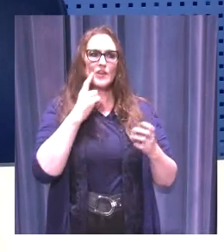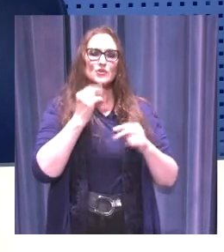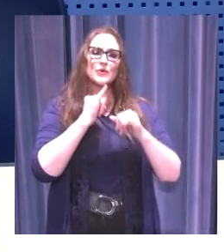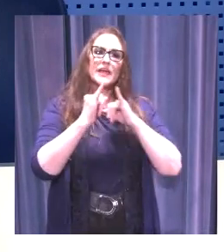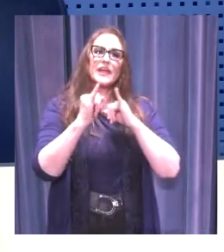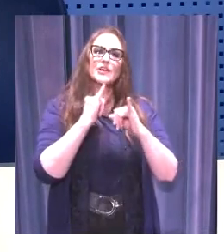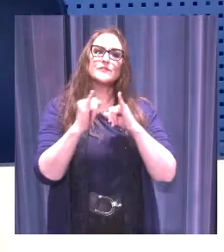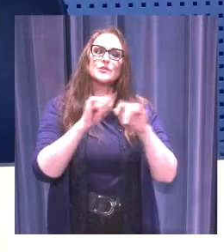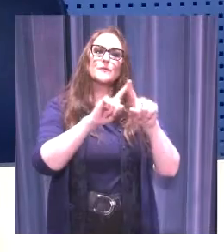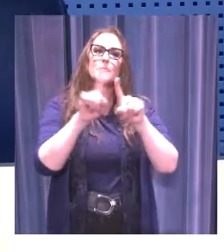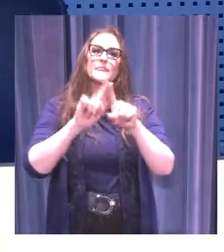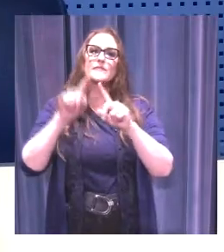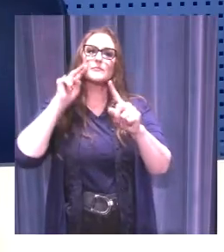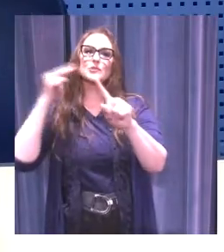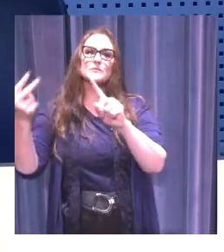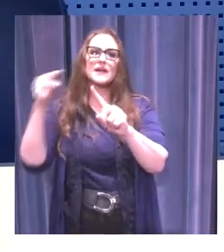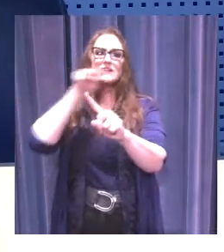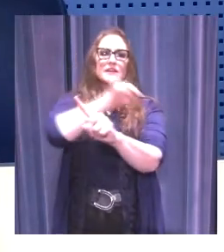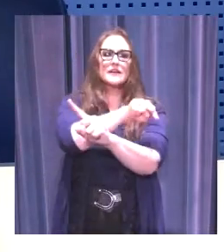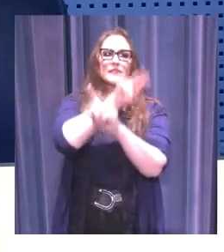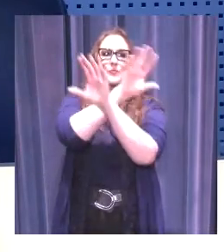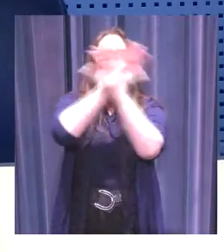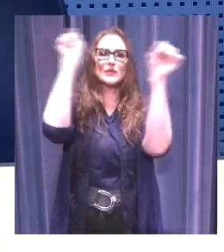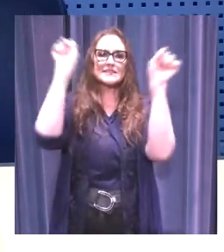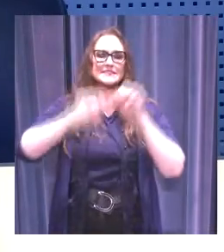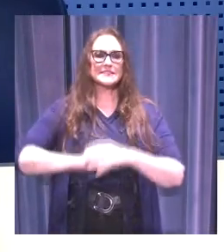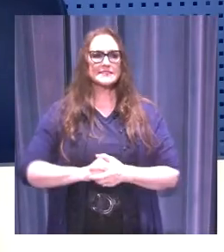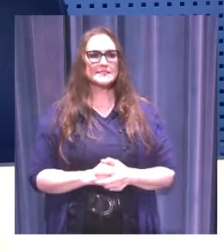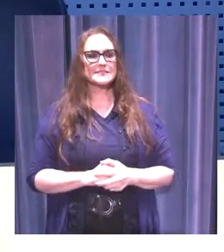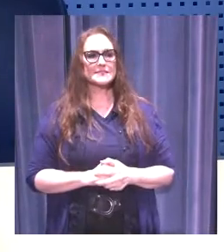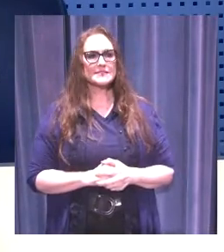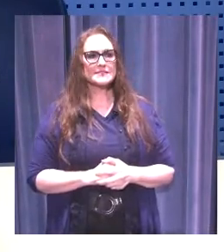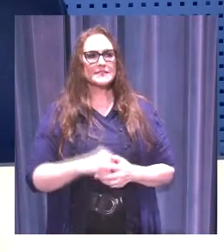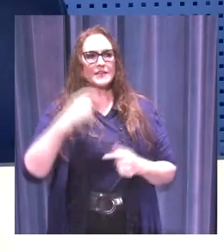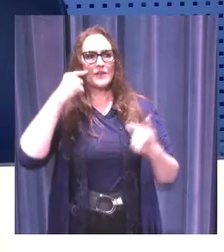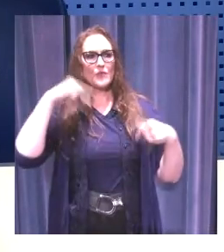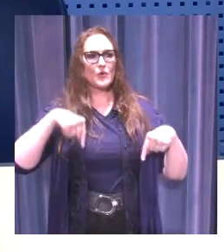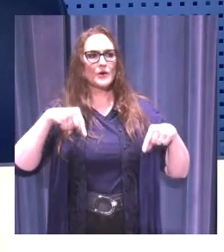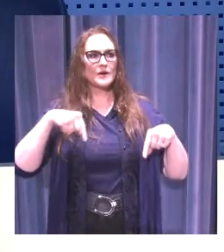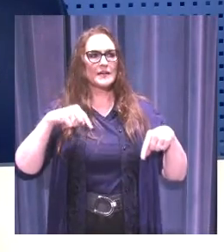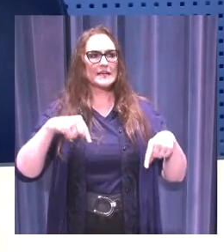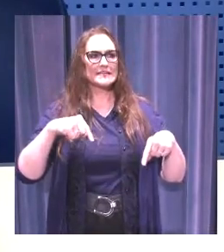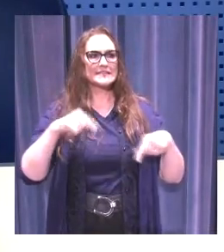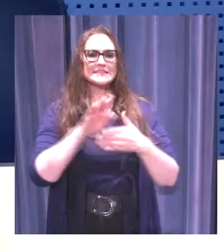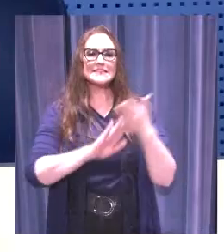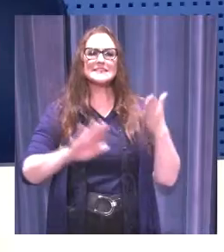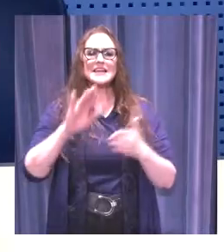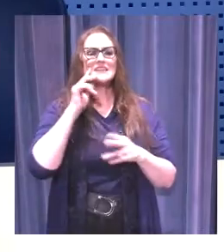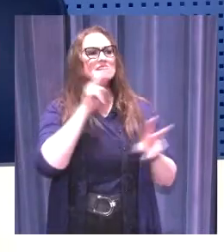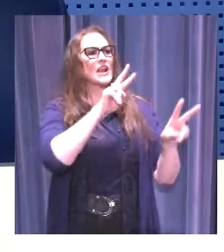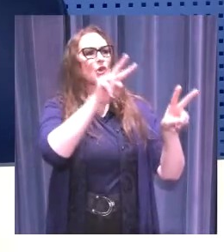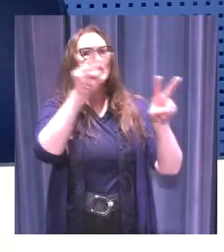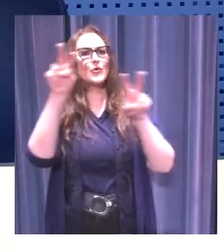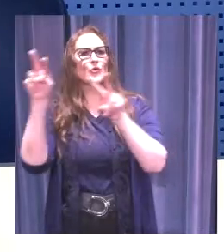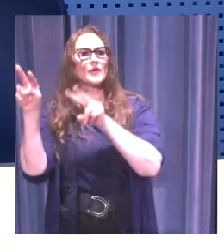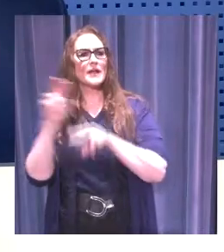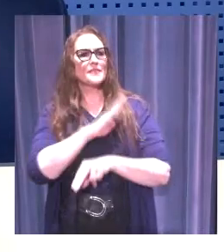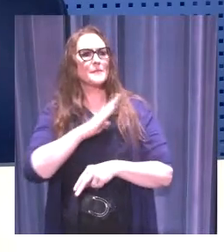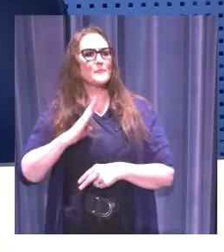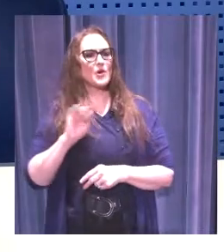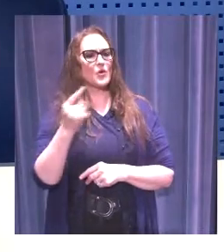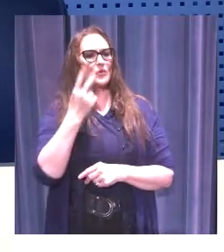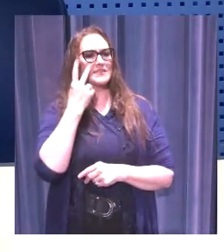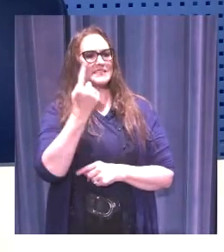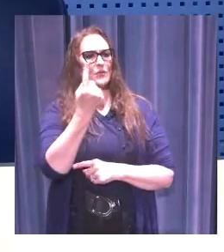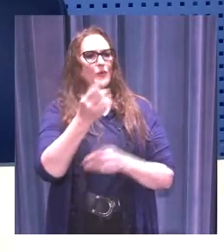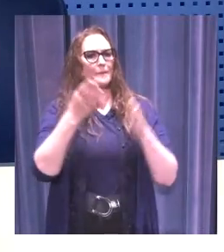interview different prospective presidents for this college. As I look around this board, I only see